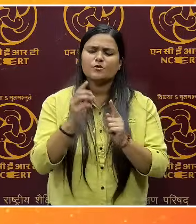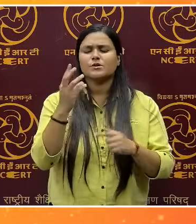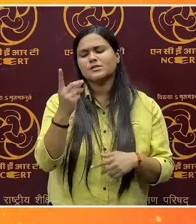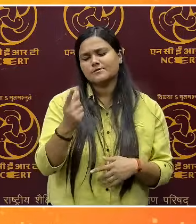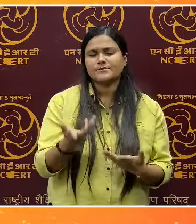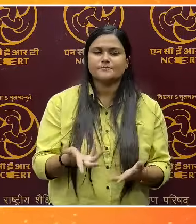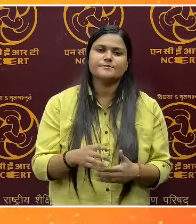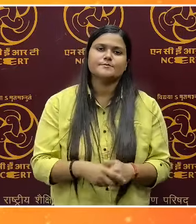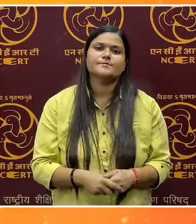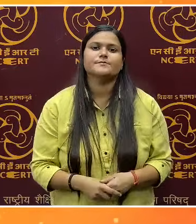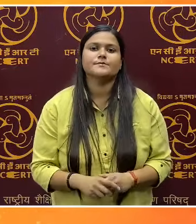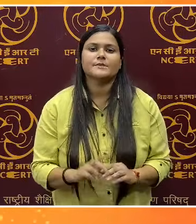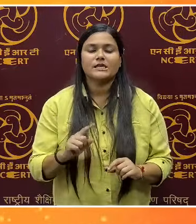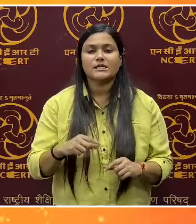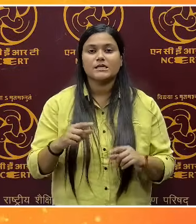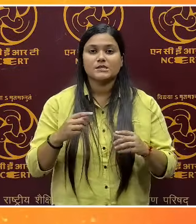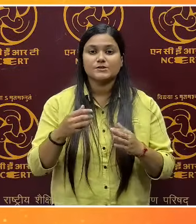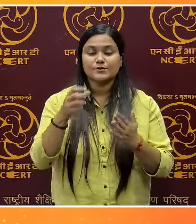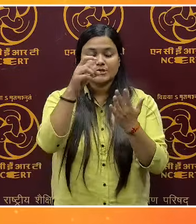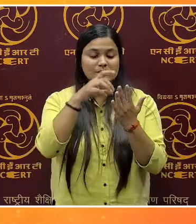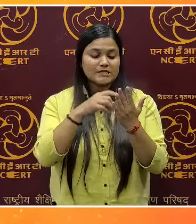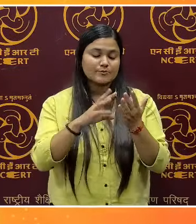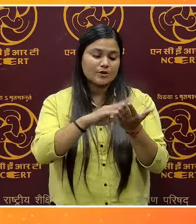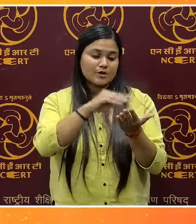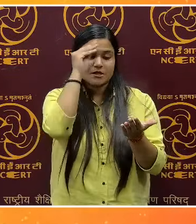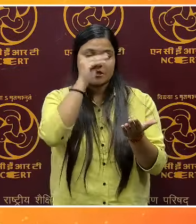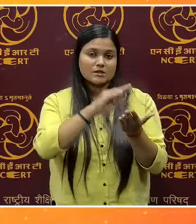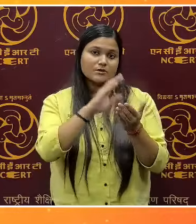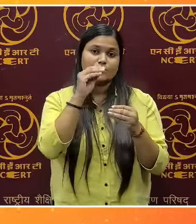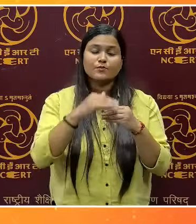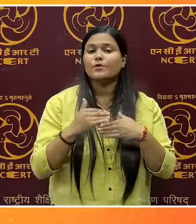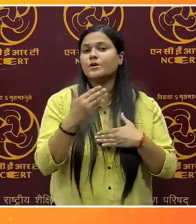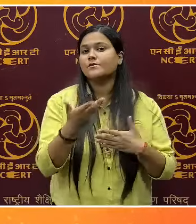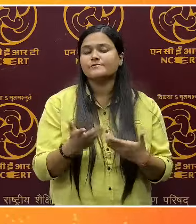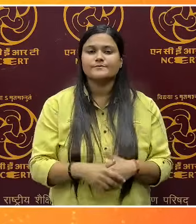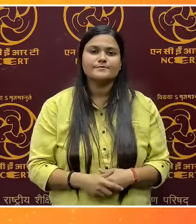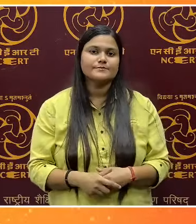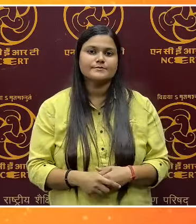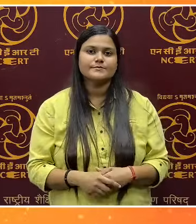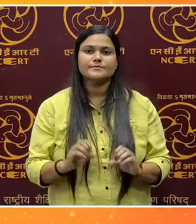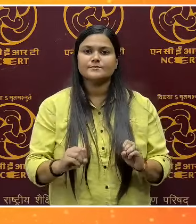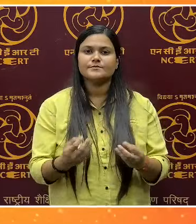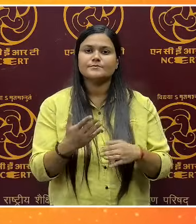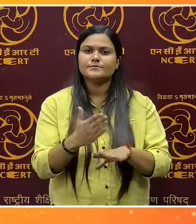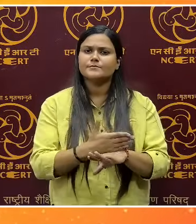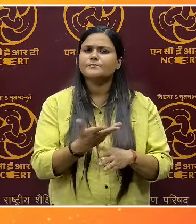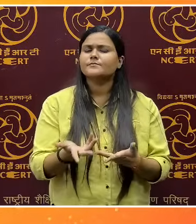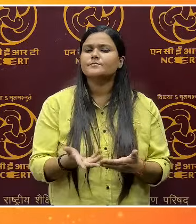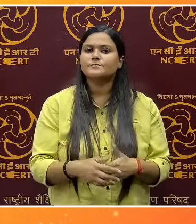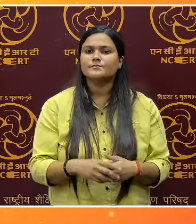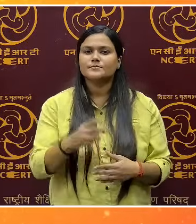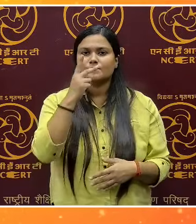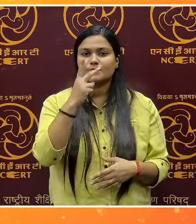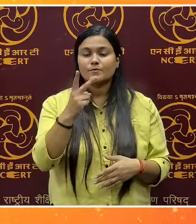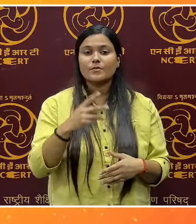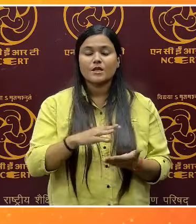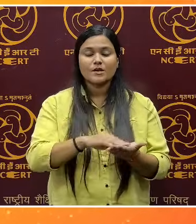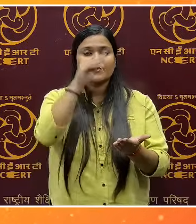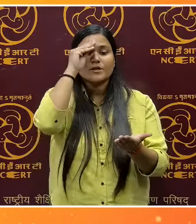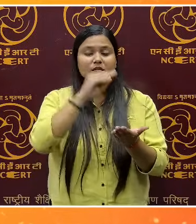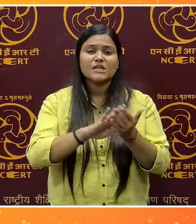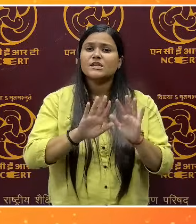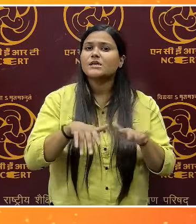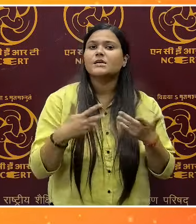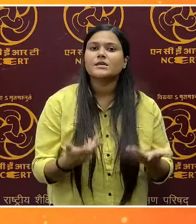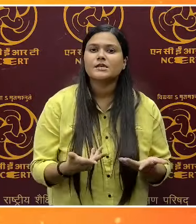Okay. Okay. Let's go through the learning outcomes before we begin our session. See, in this the learning outcomes are,